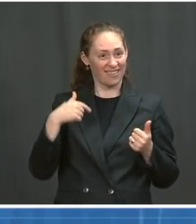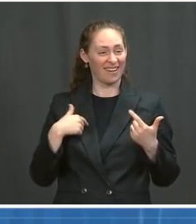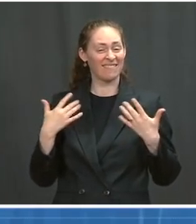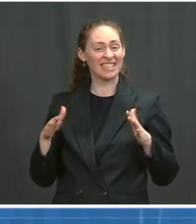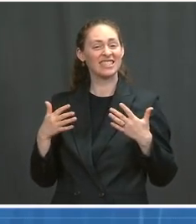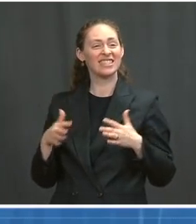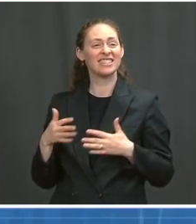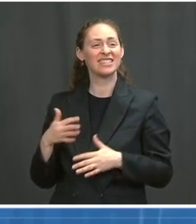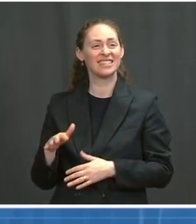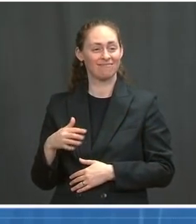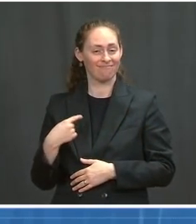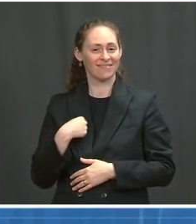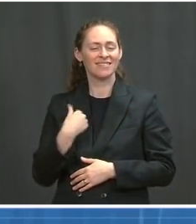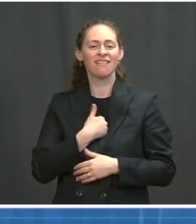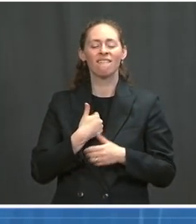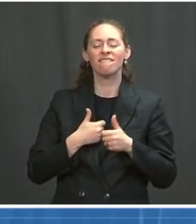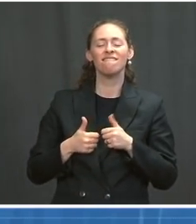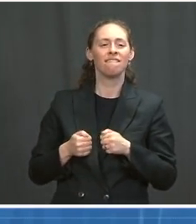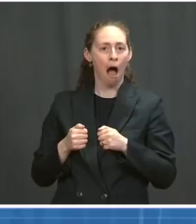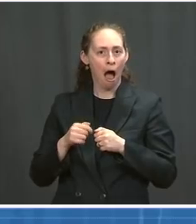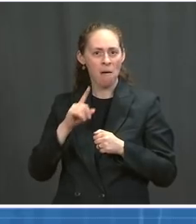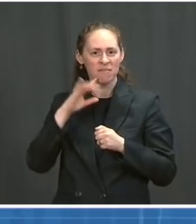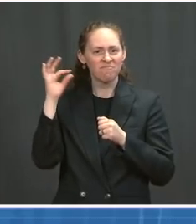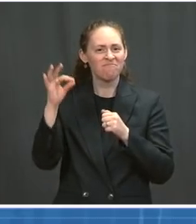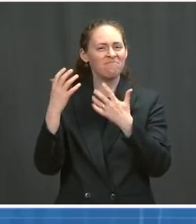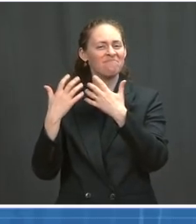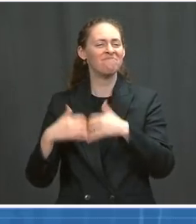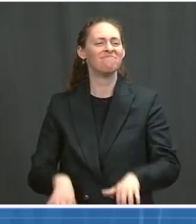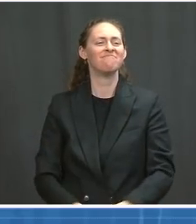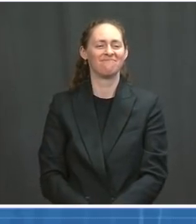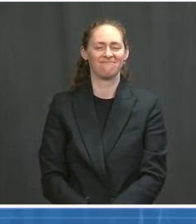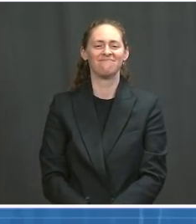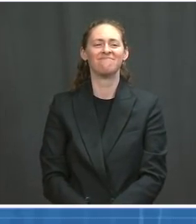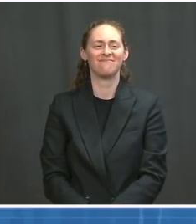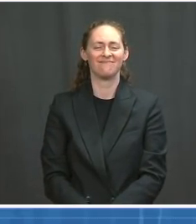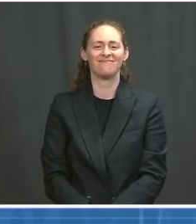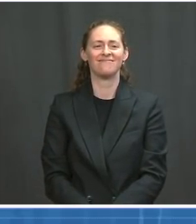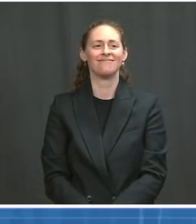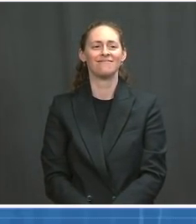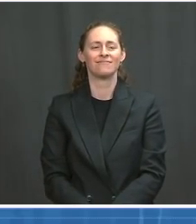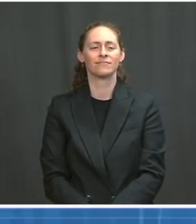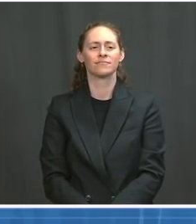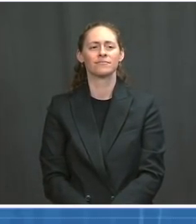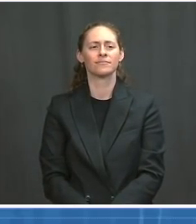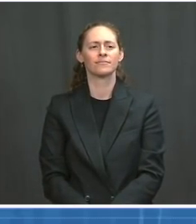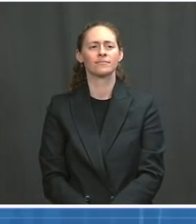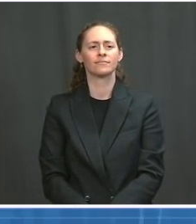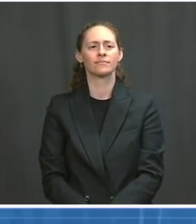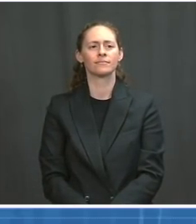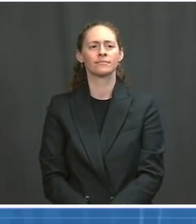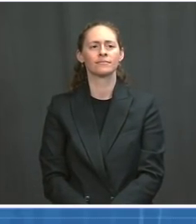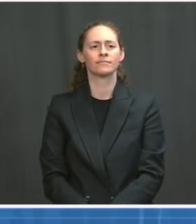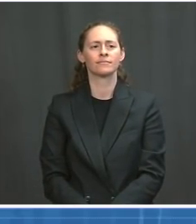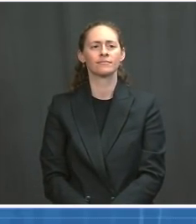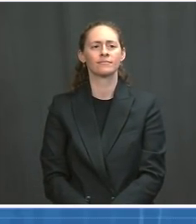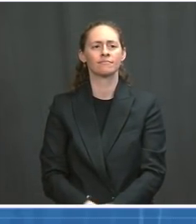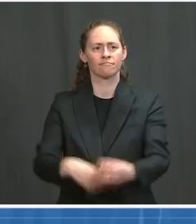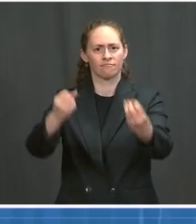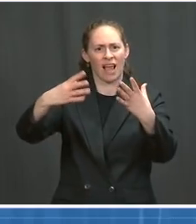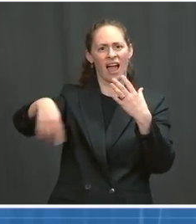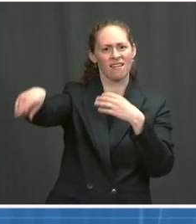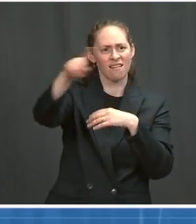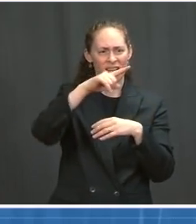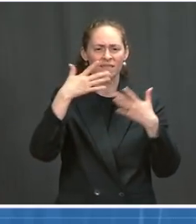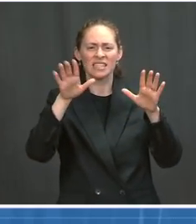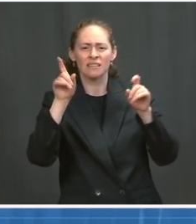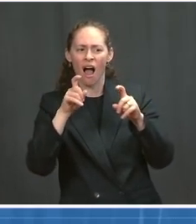and make sure everything is still working and everything is great. And it's a tool that we've got a lot of good feedback on so far. So I encourage you to use